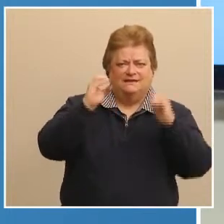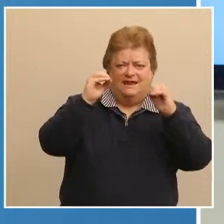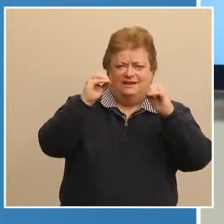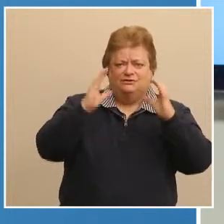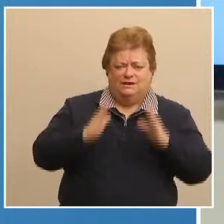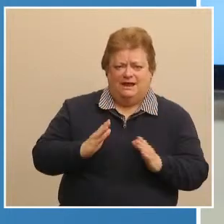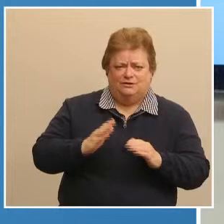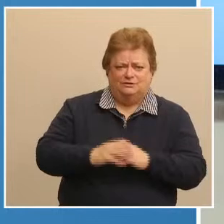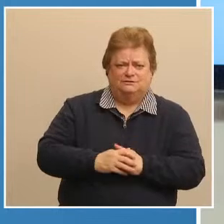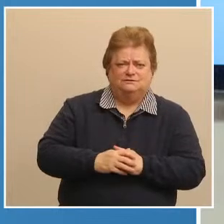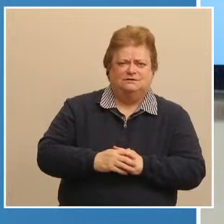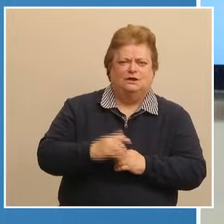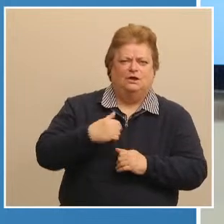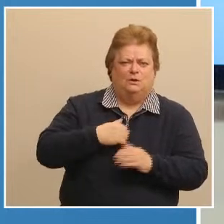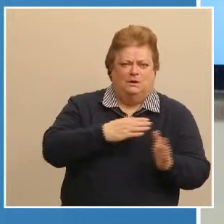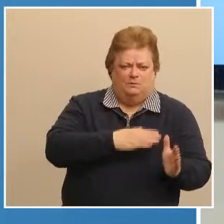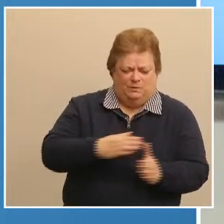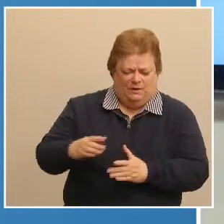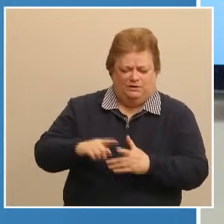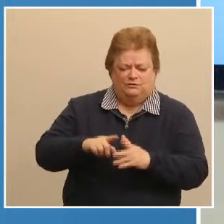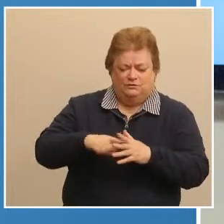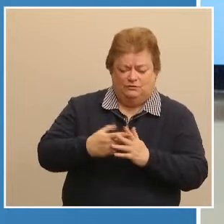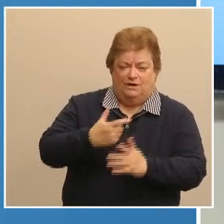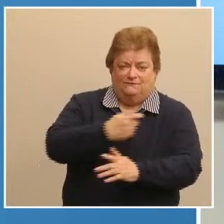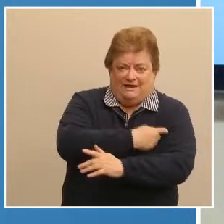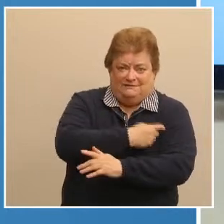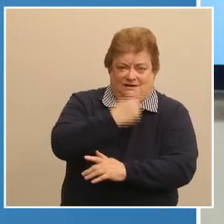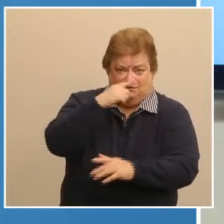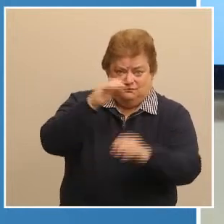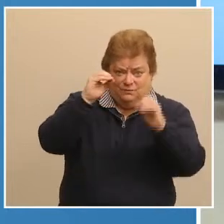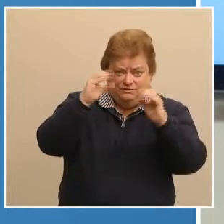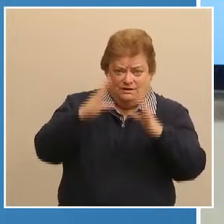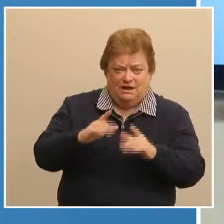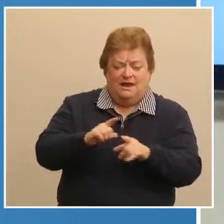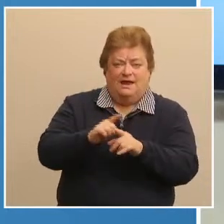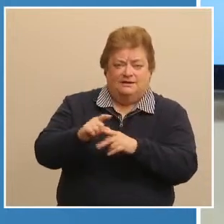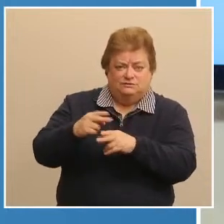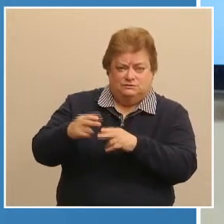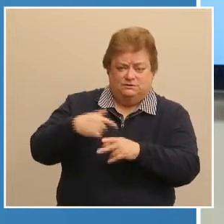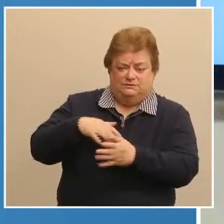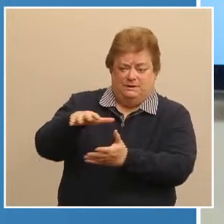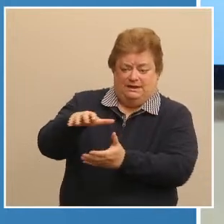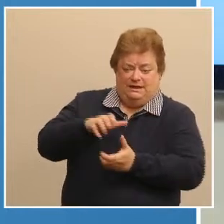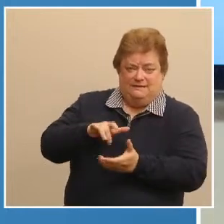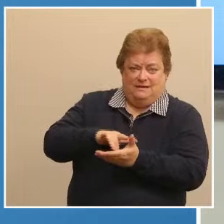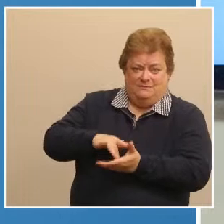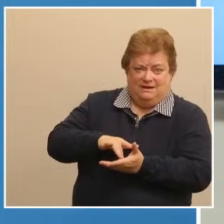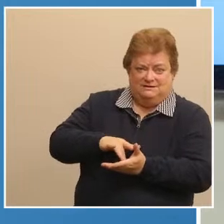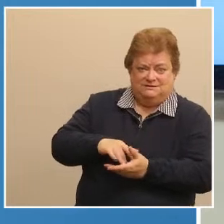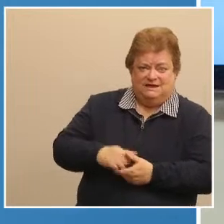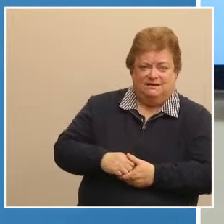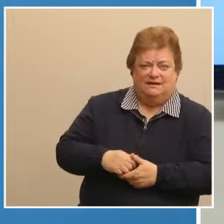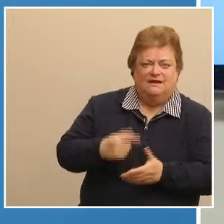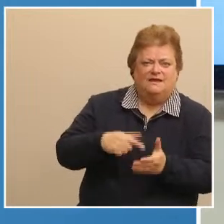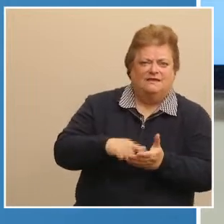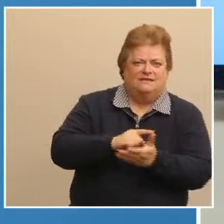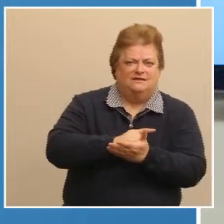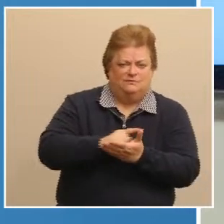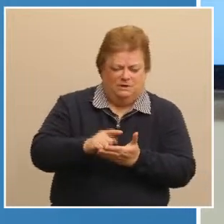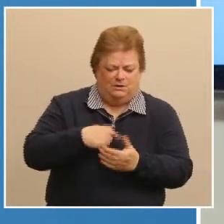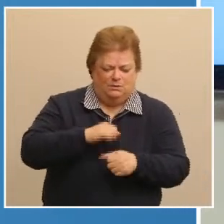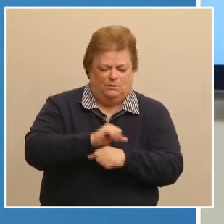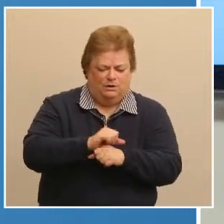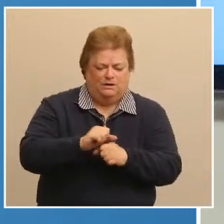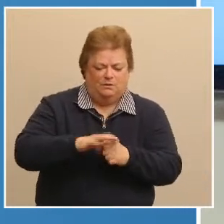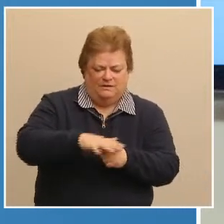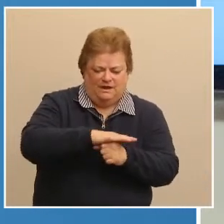and we're preparing to start vaccinating that group as soon as we have the doses available. This week, we're working with area